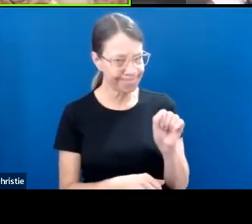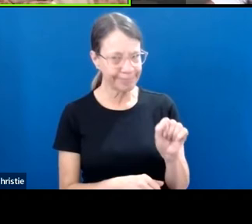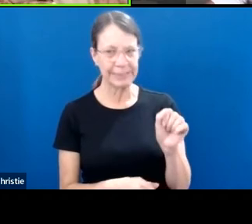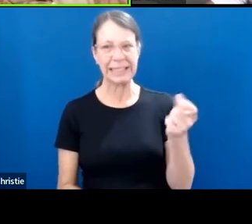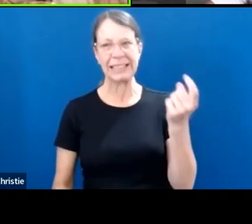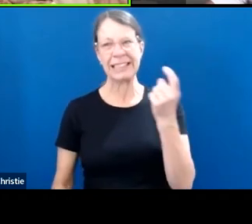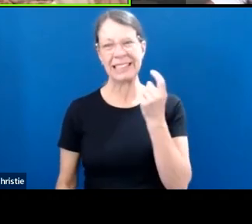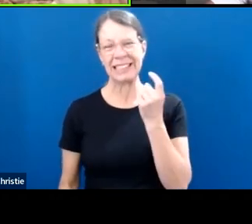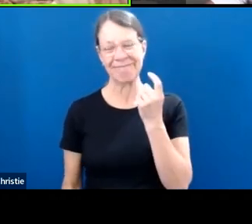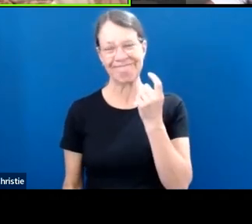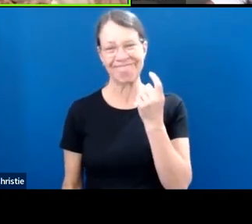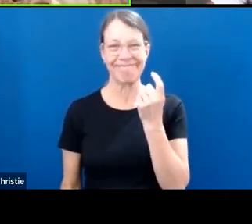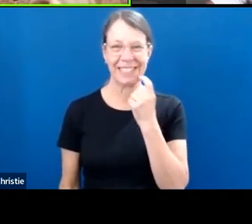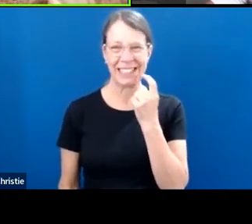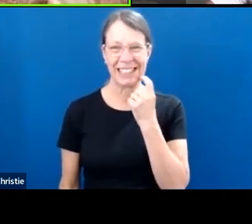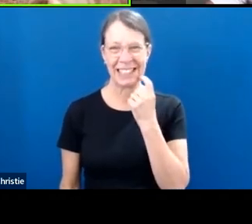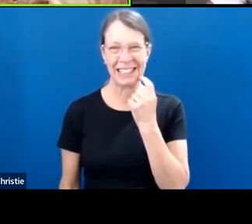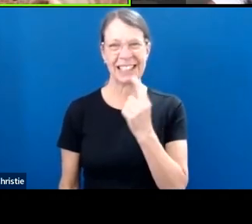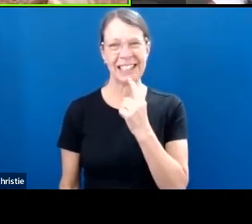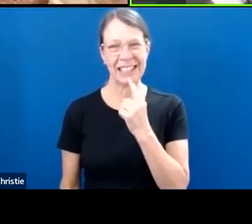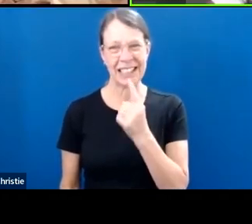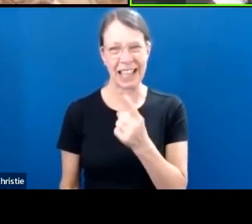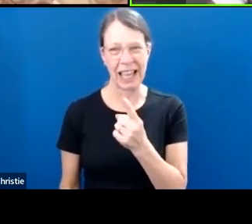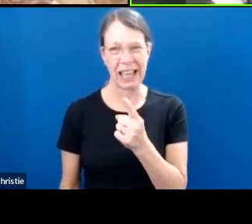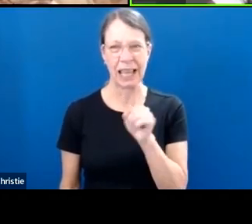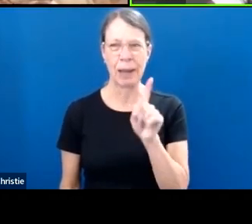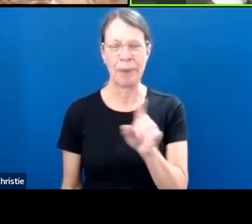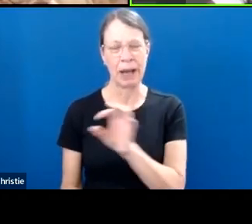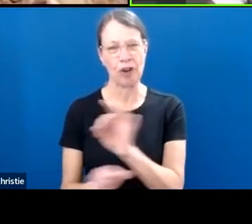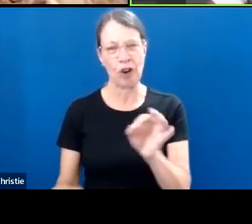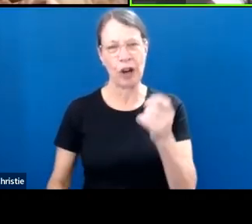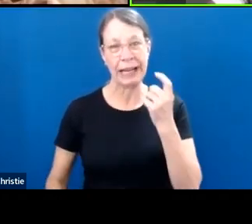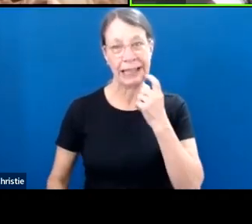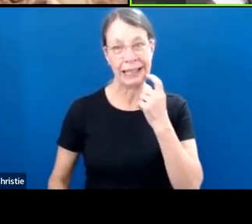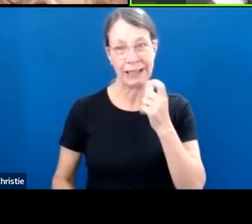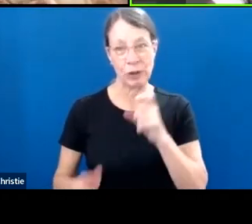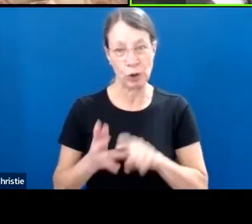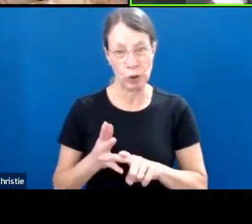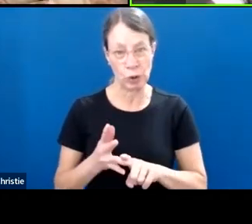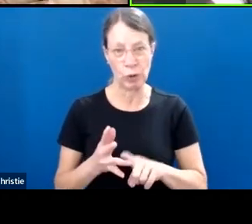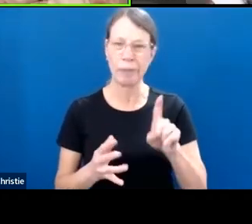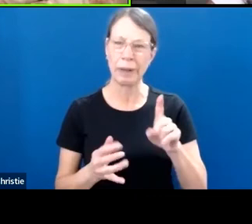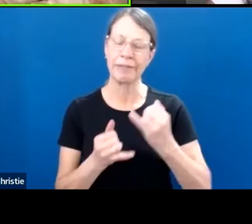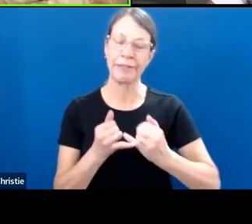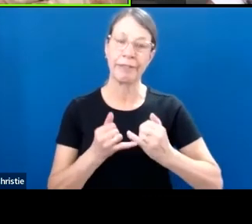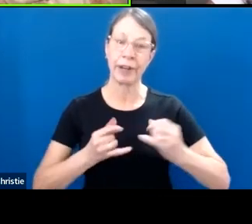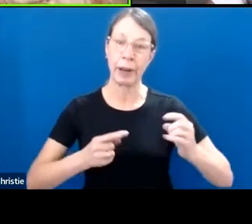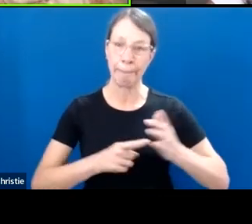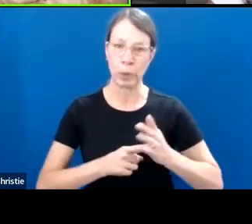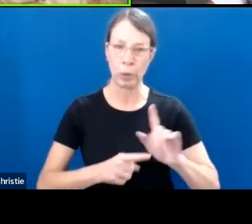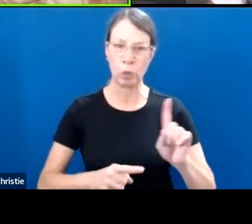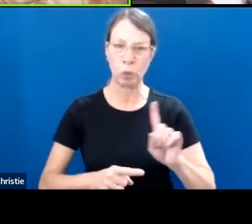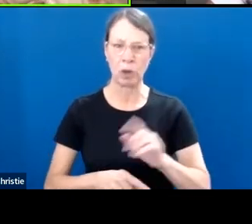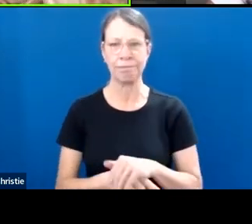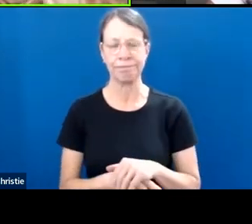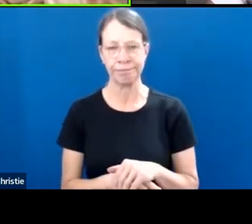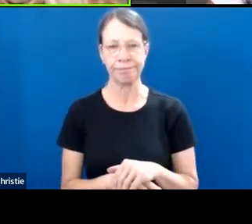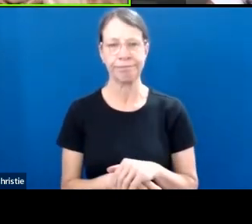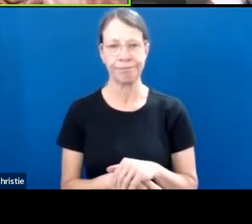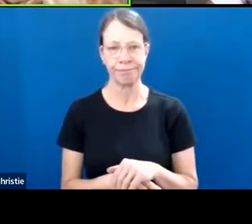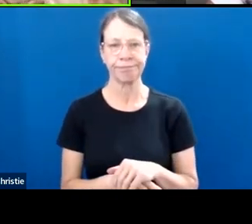that easy to do, but I think it's important to have the